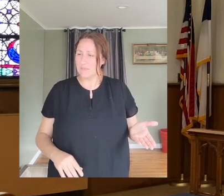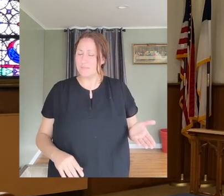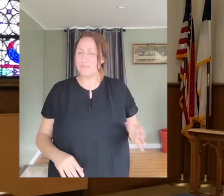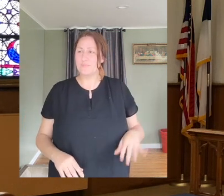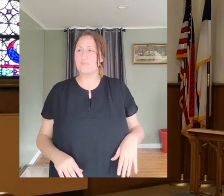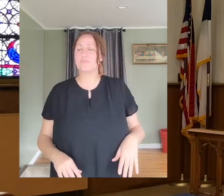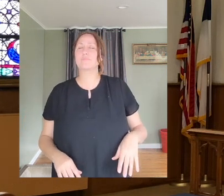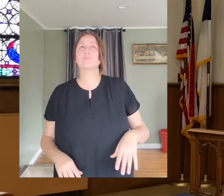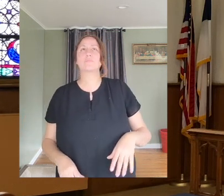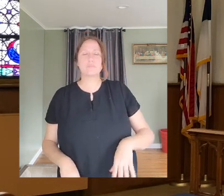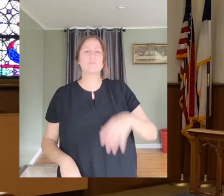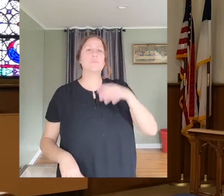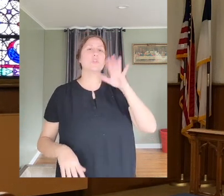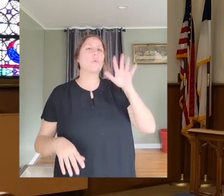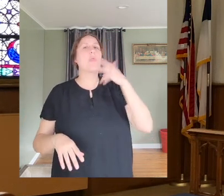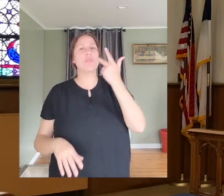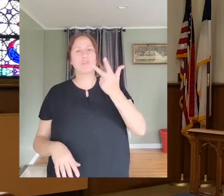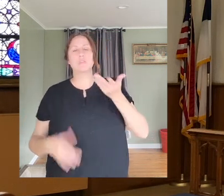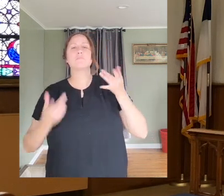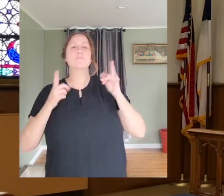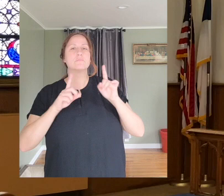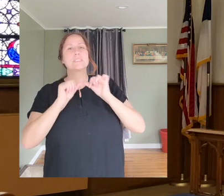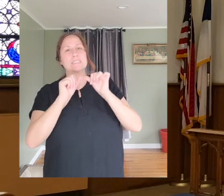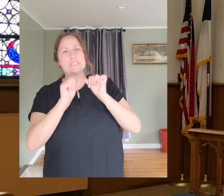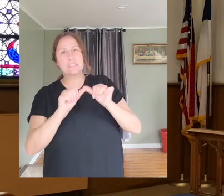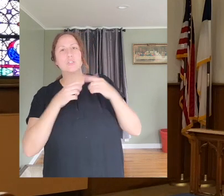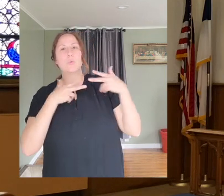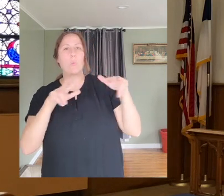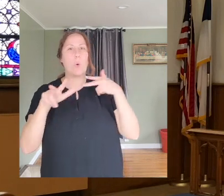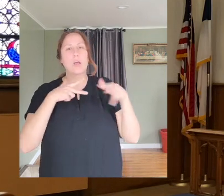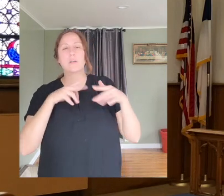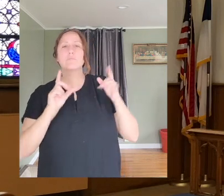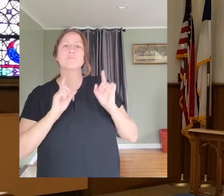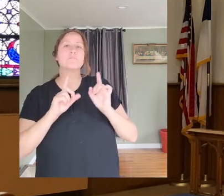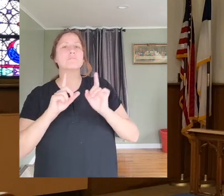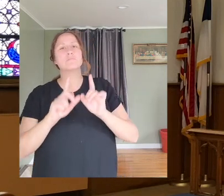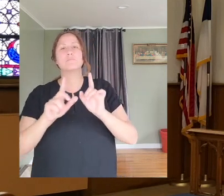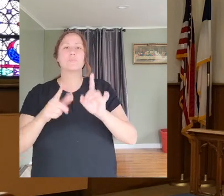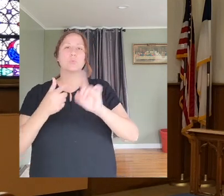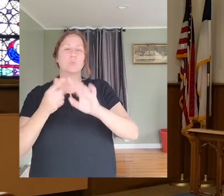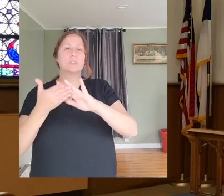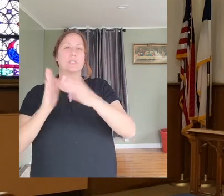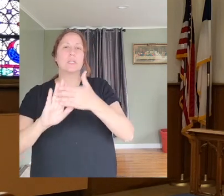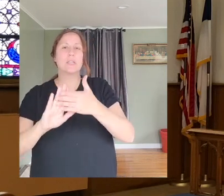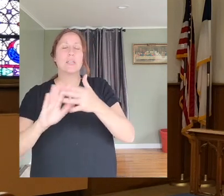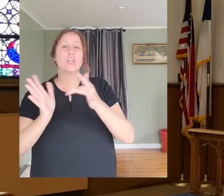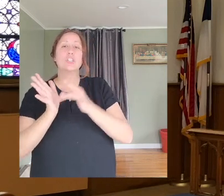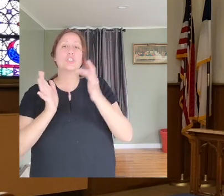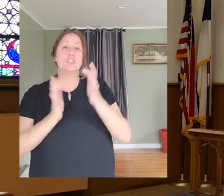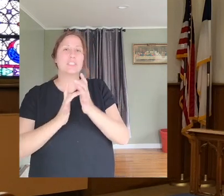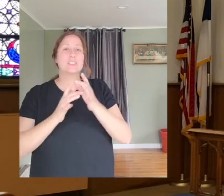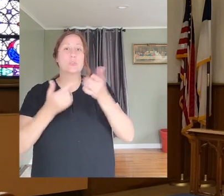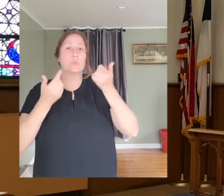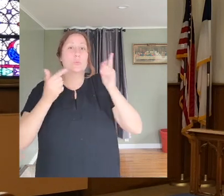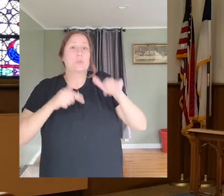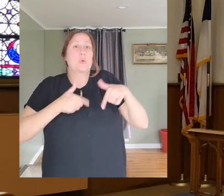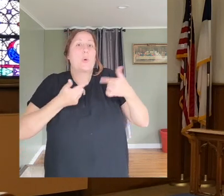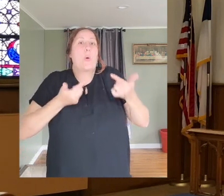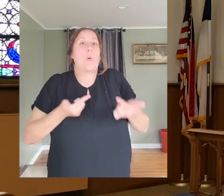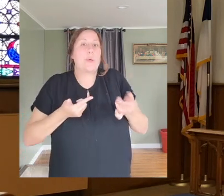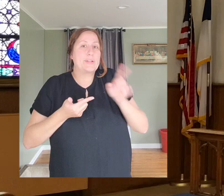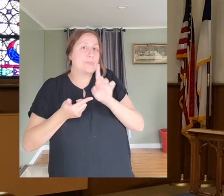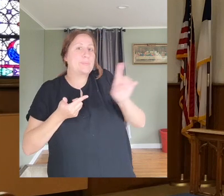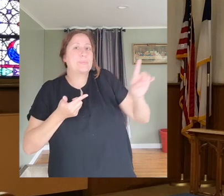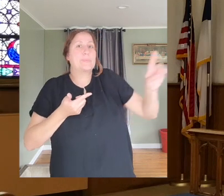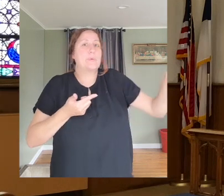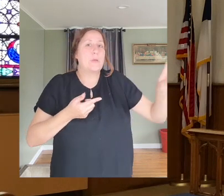So they drew near to the village which they were going. He acted as if he were going further, but they urged him strongly,